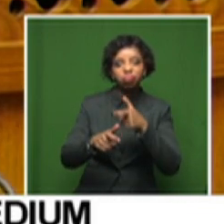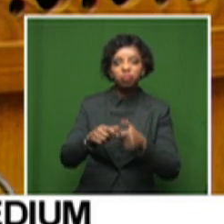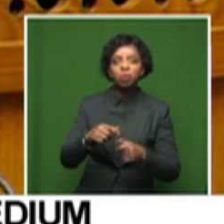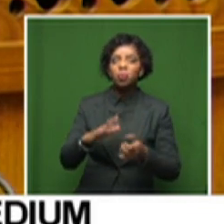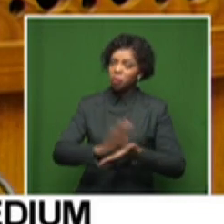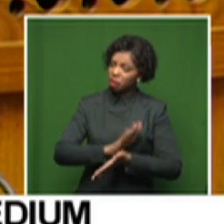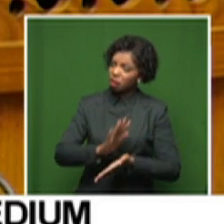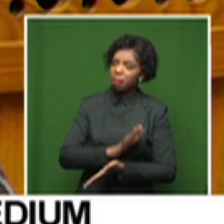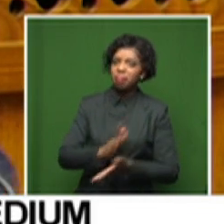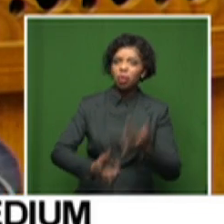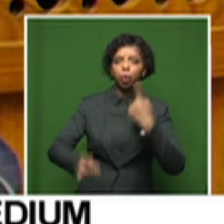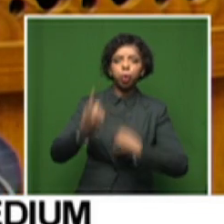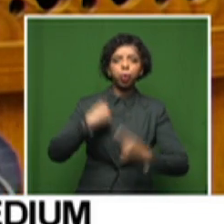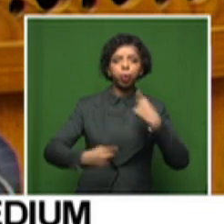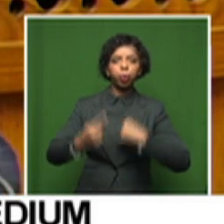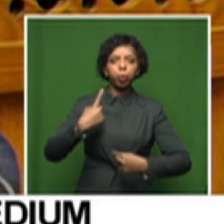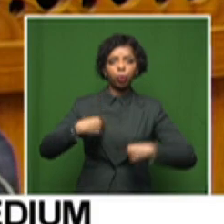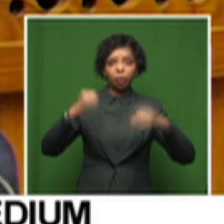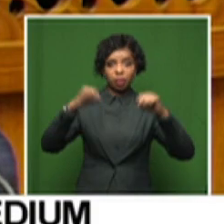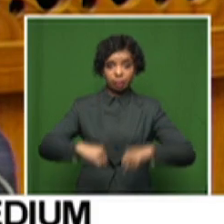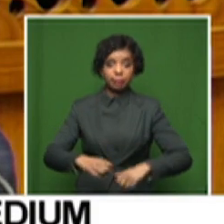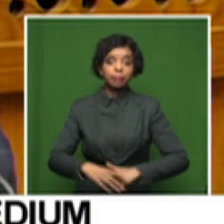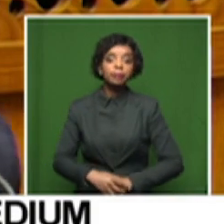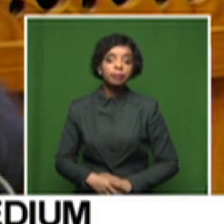criticism. We normally